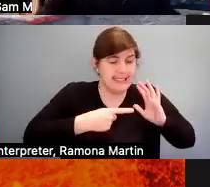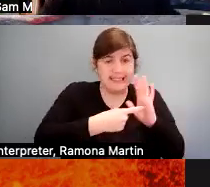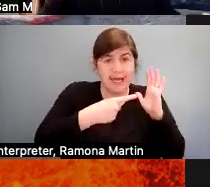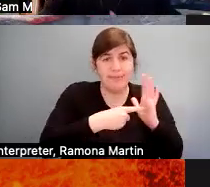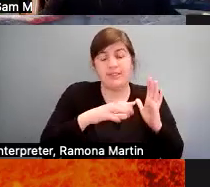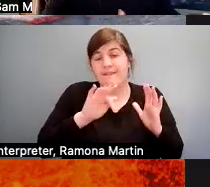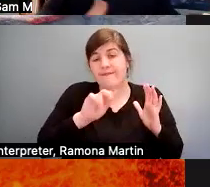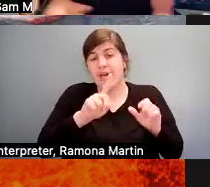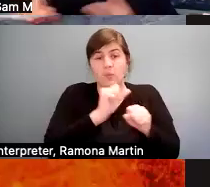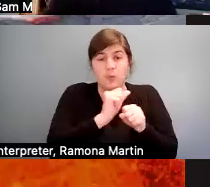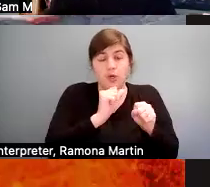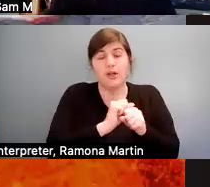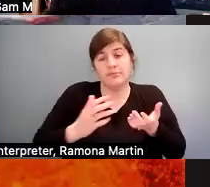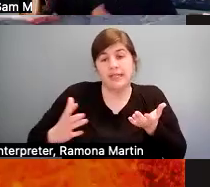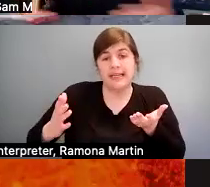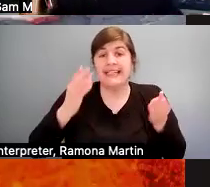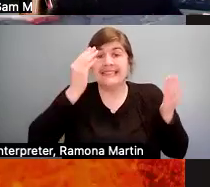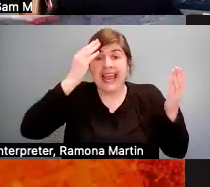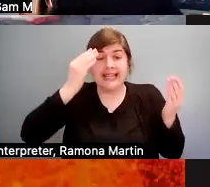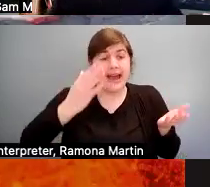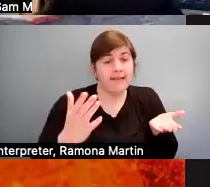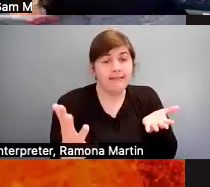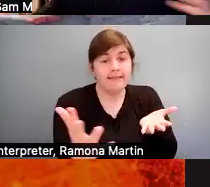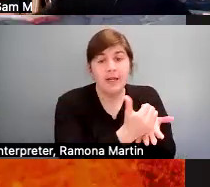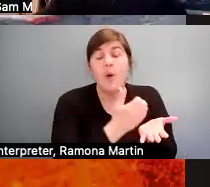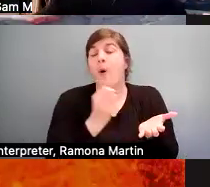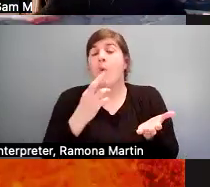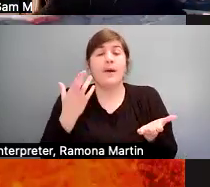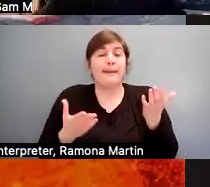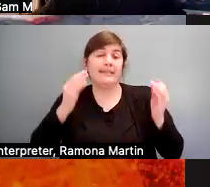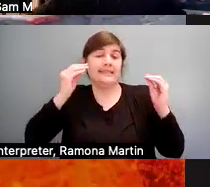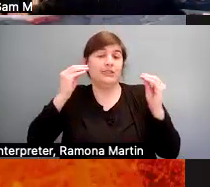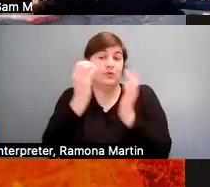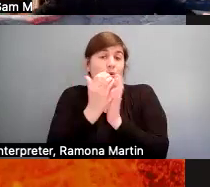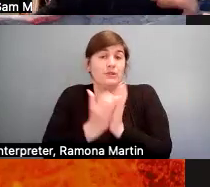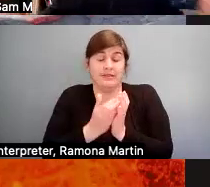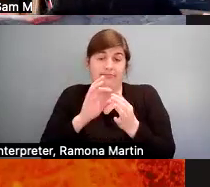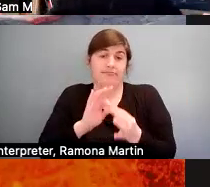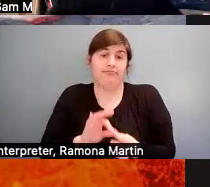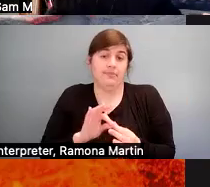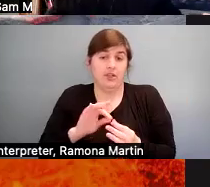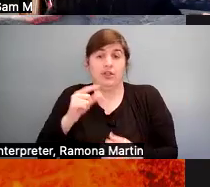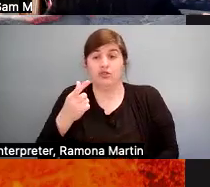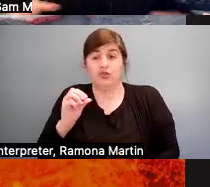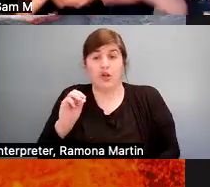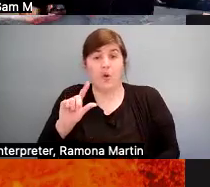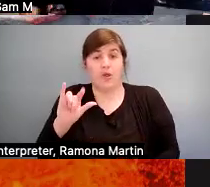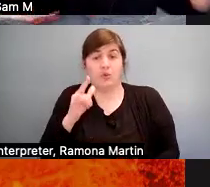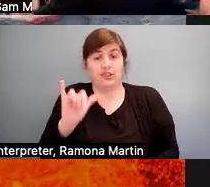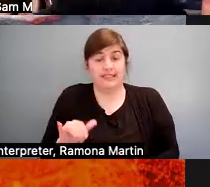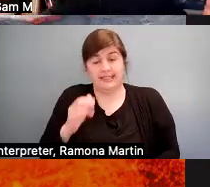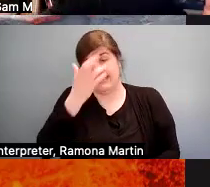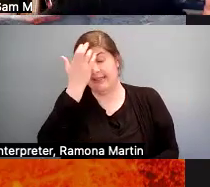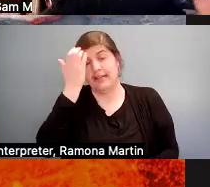collecting things. They're collecting data, or they might be teaching classes about geology. So there's many different things that come under